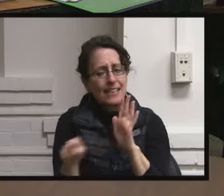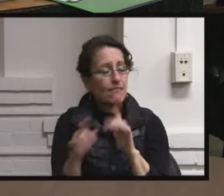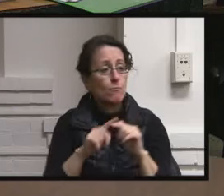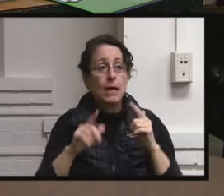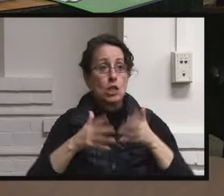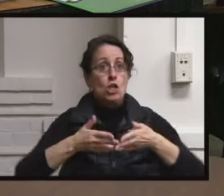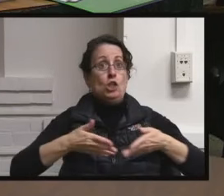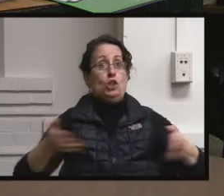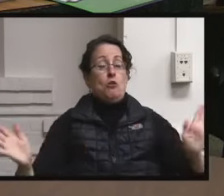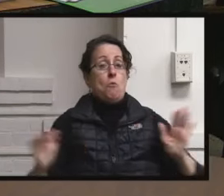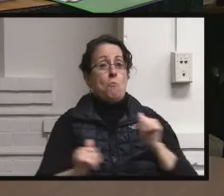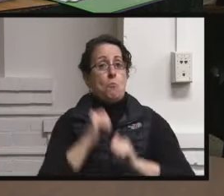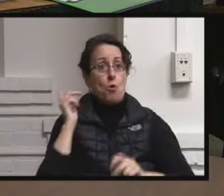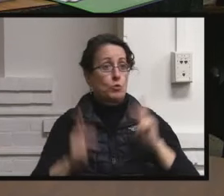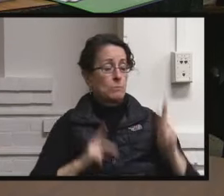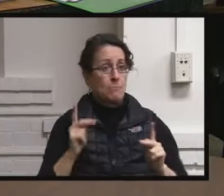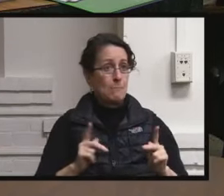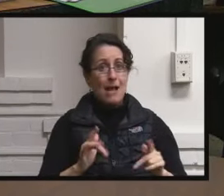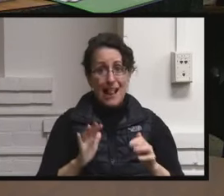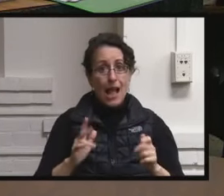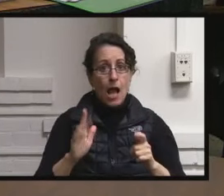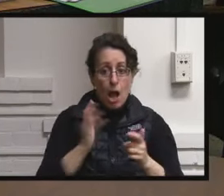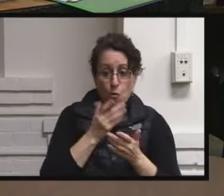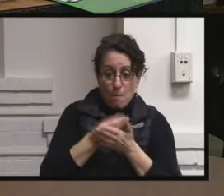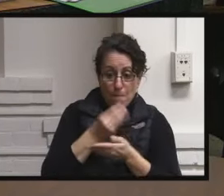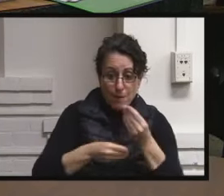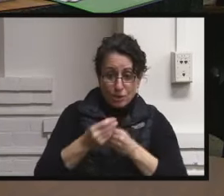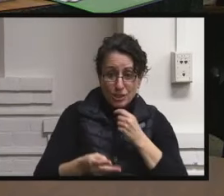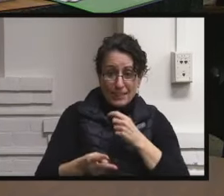whole, the $96,000 savings and the